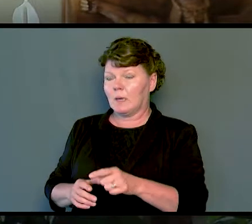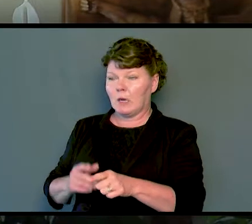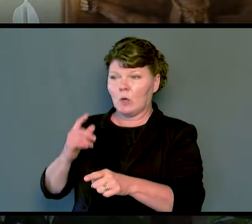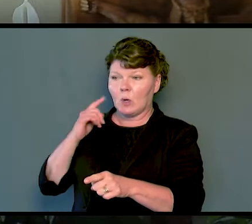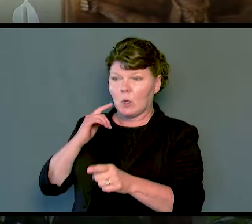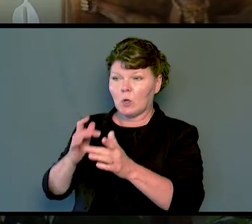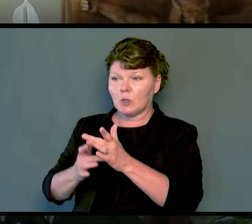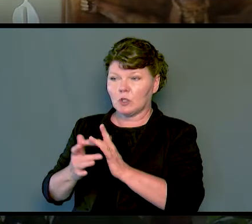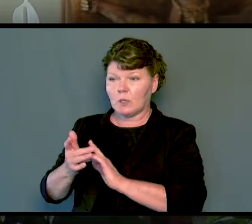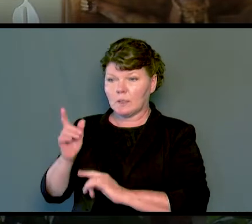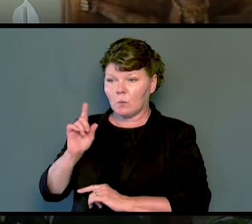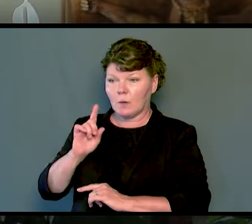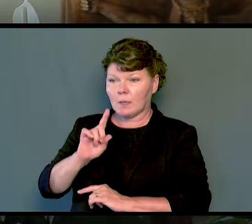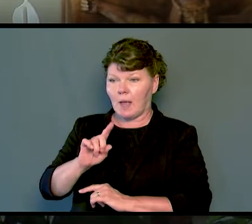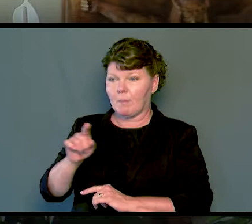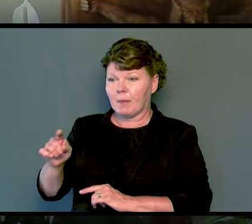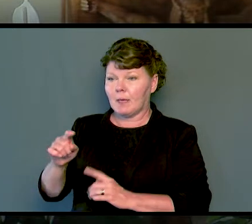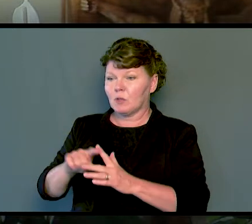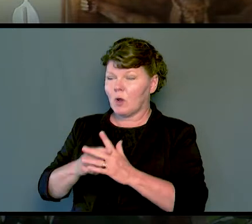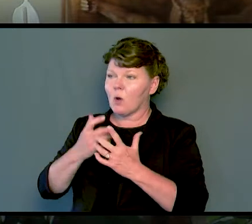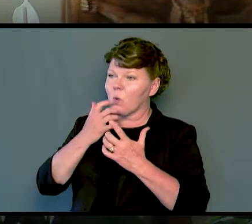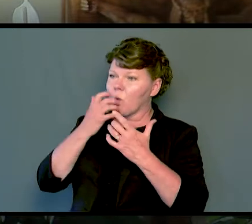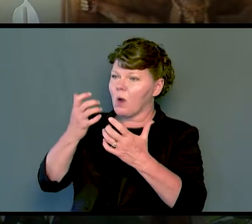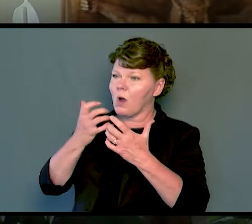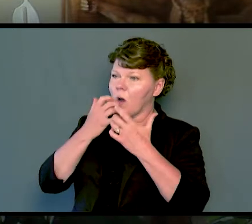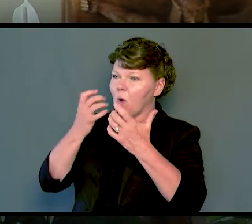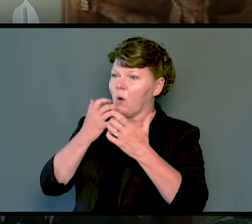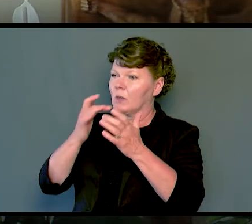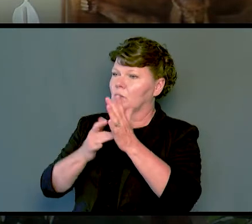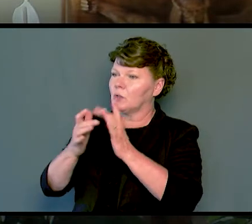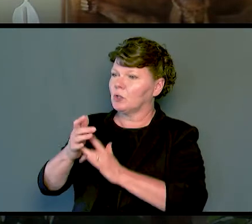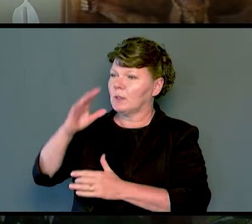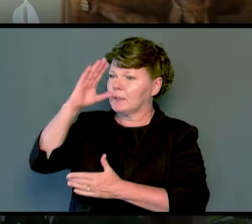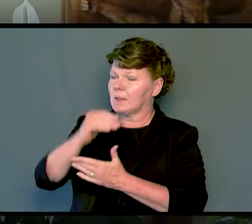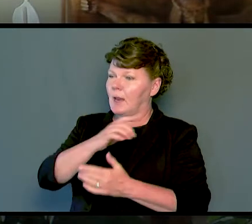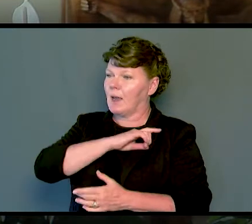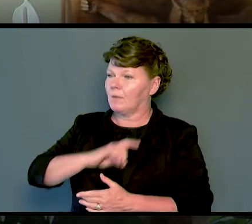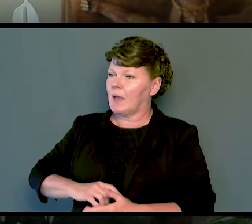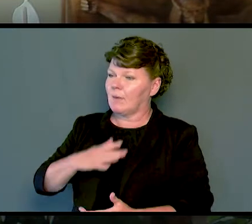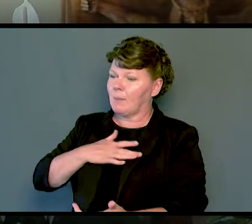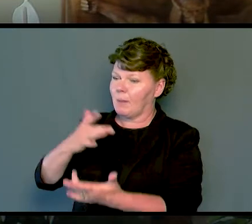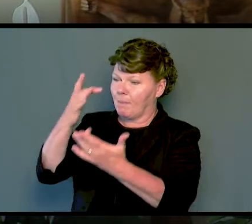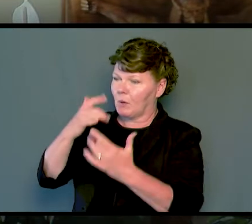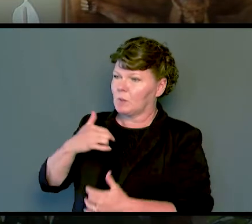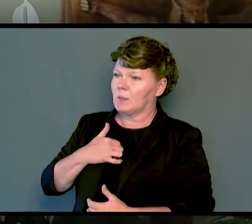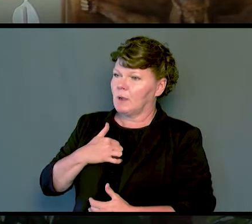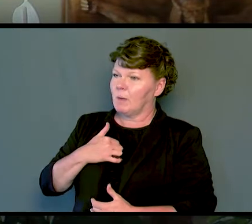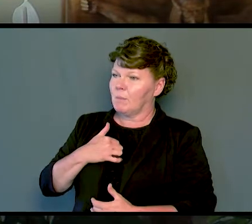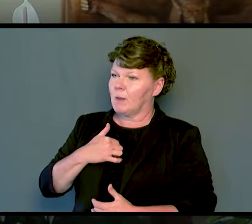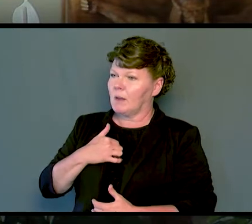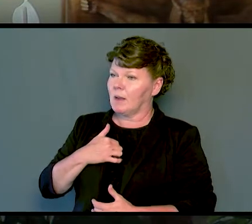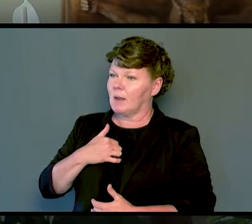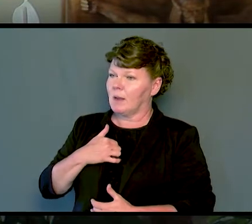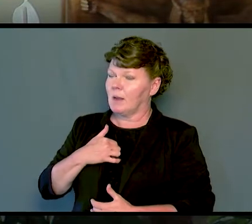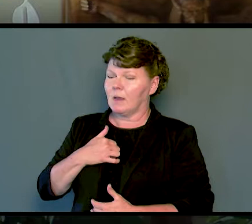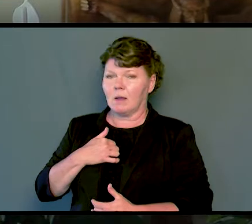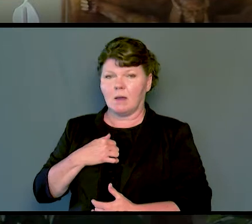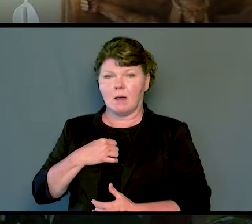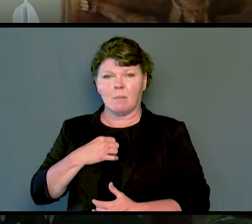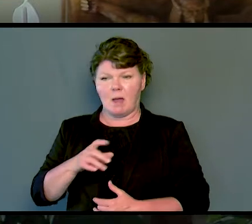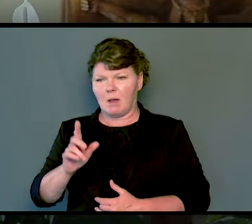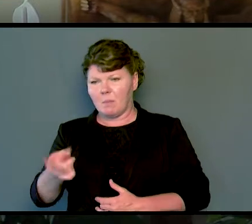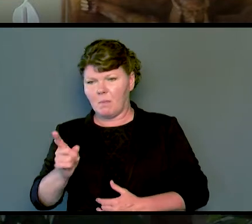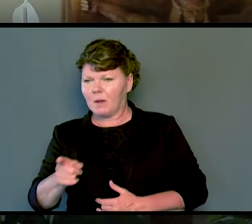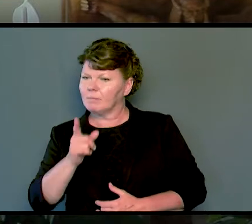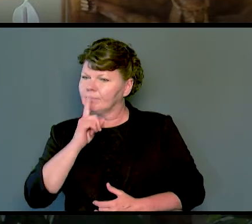the Nazarene, he began to cry out and say, "Jesus, son of David, have mercy on me." Many were sternly telling him to